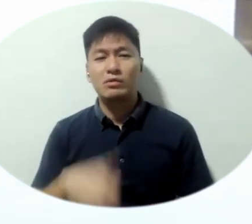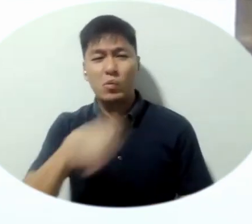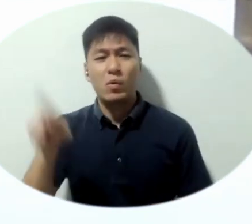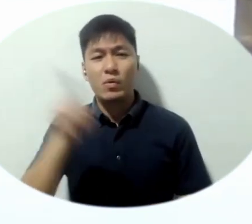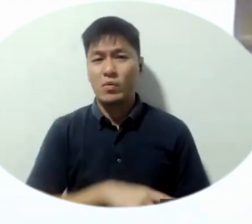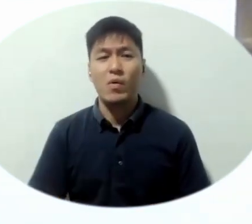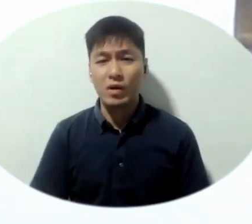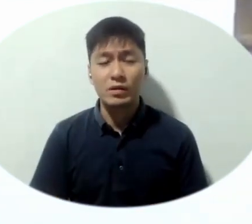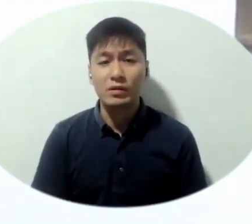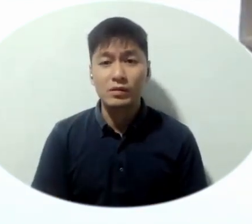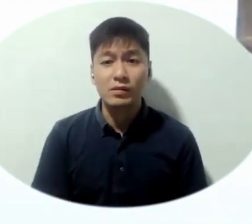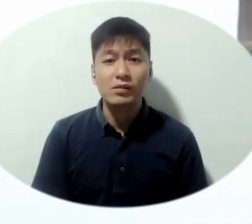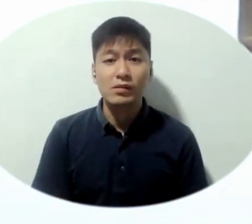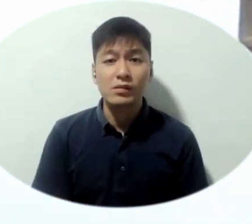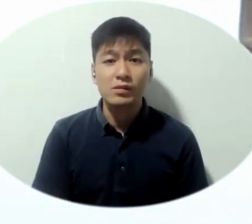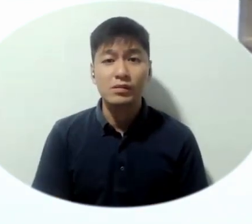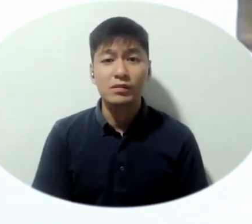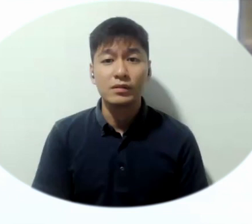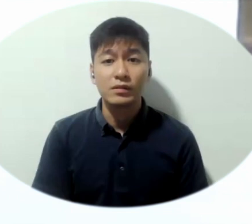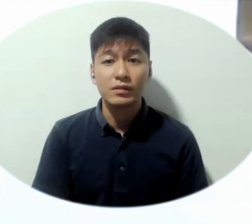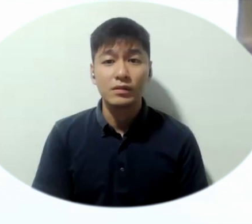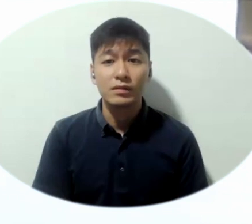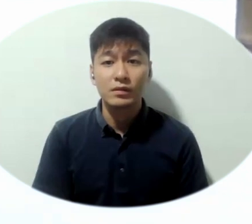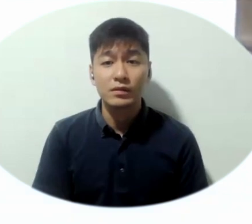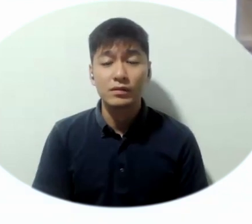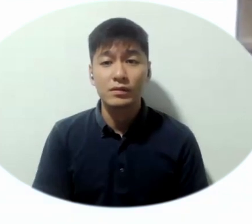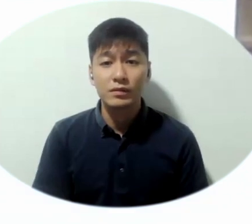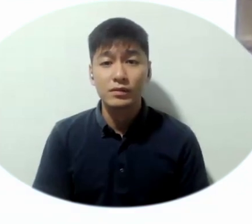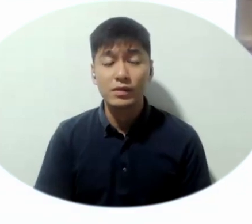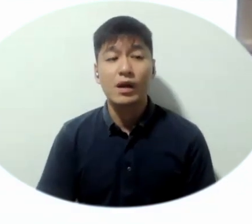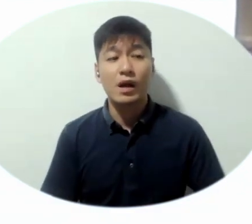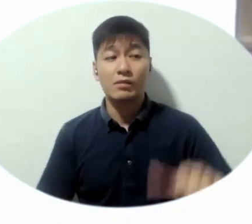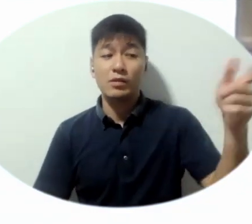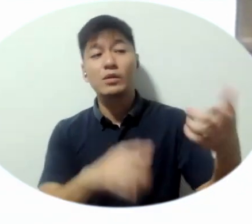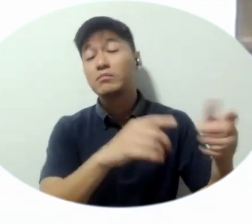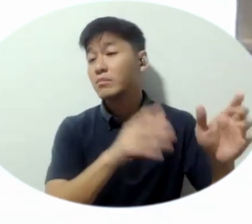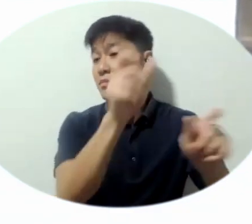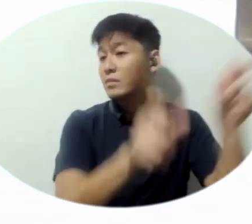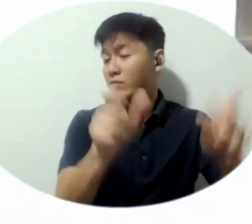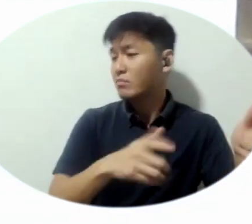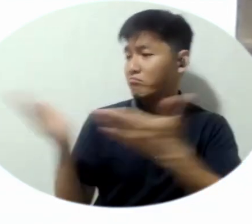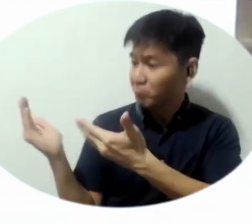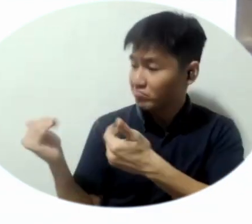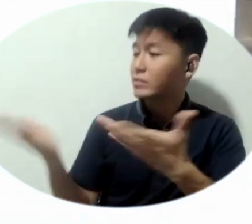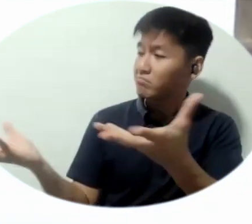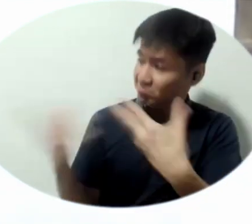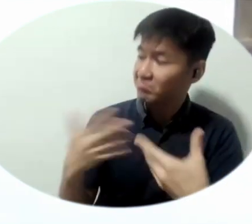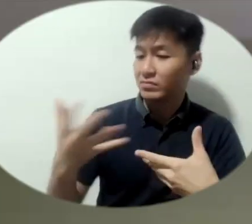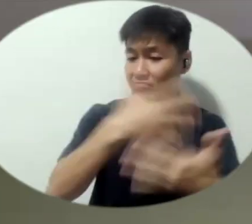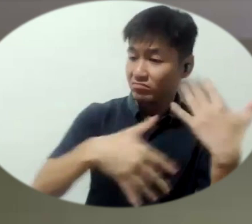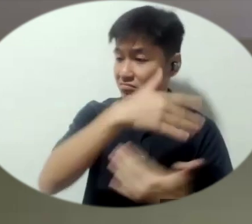I mean, other people, they're pulling these people to act normal, to feel normal, to